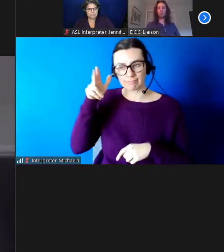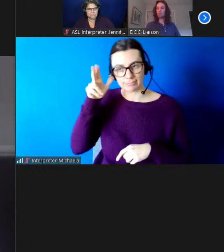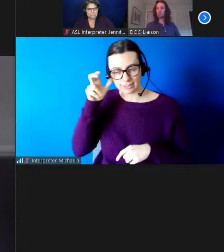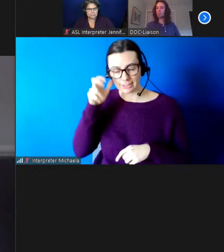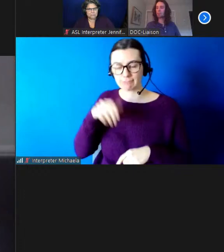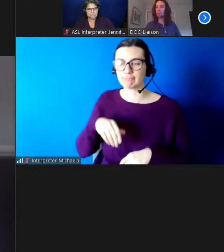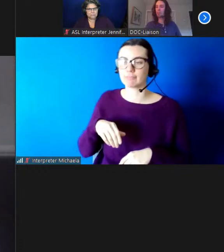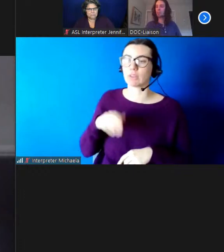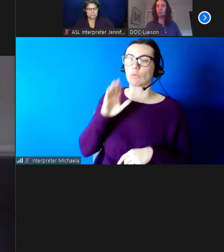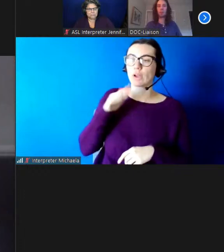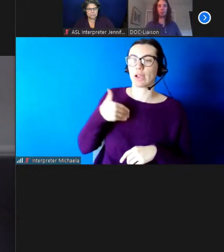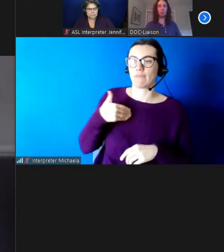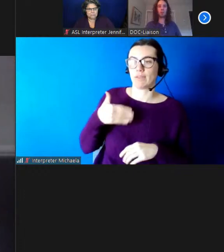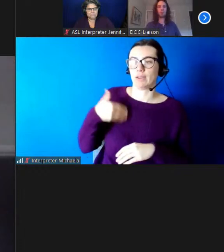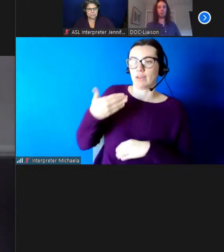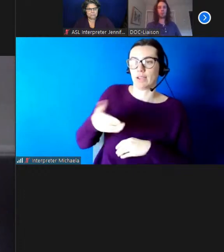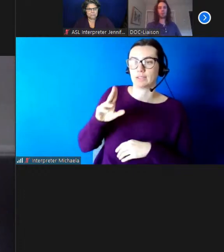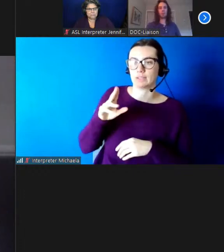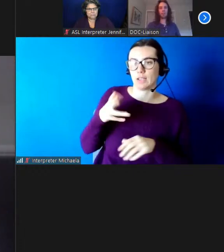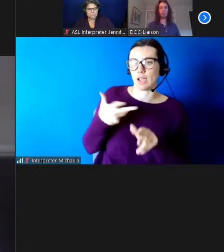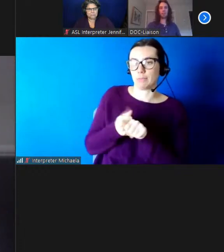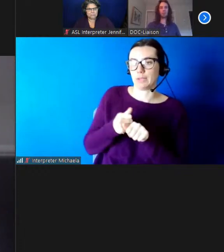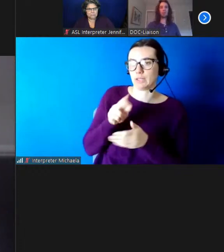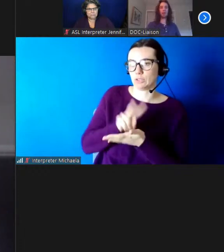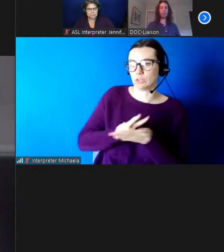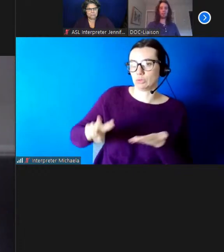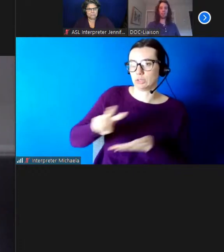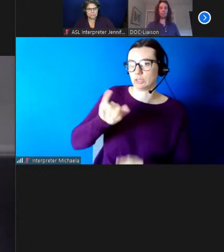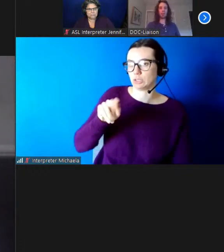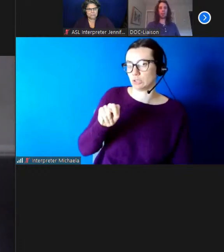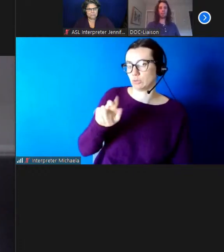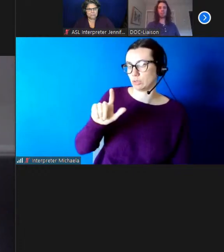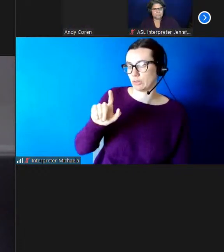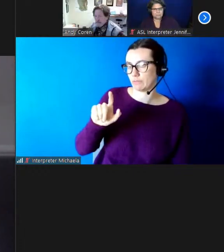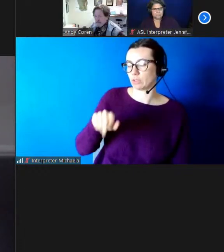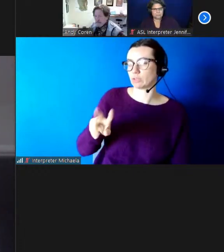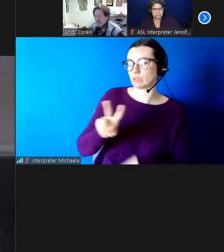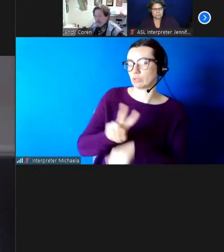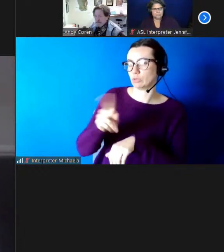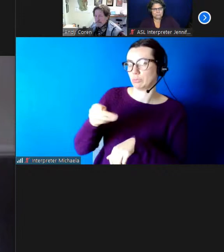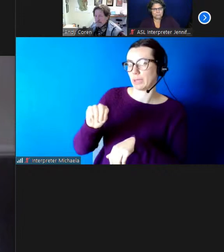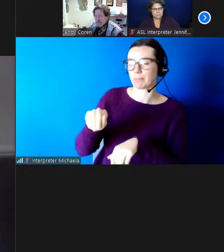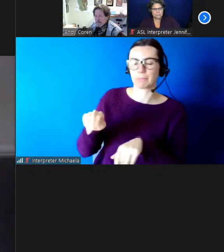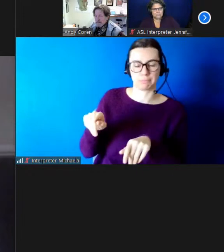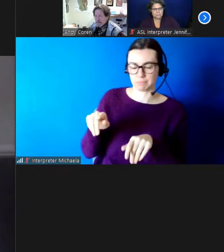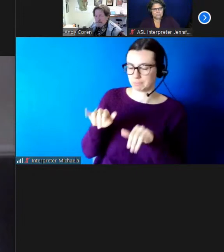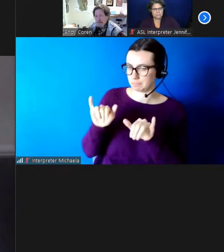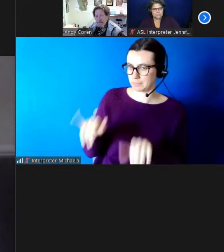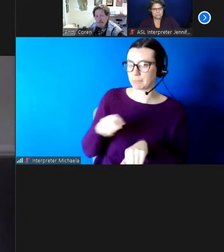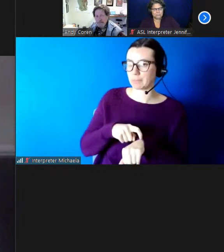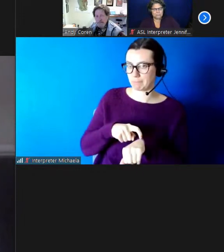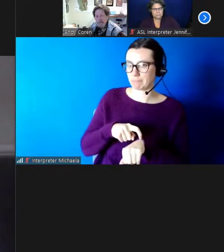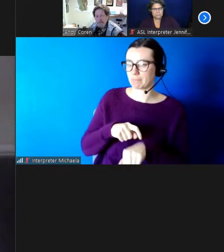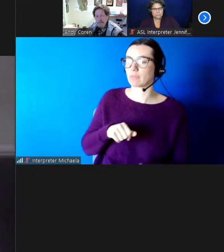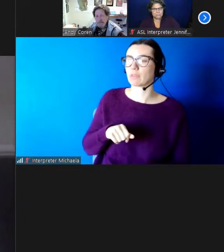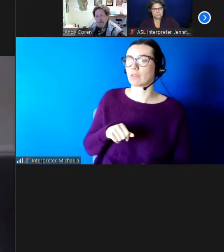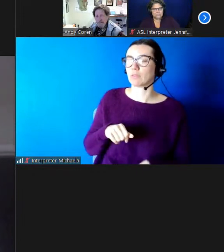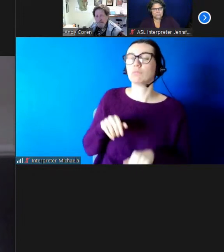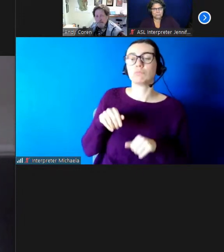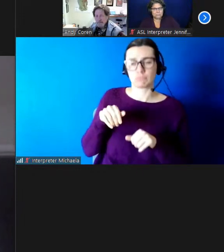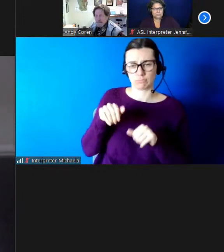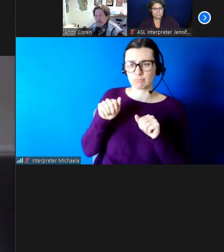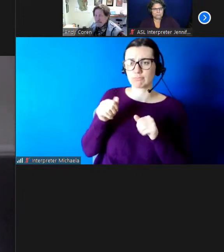2 weeks, so that's January 21st at 2 p.m., same time. So in the meantime, you can get updates on our public